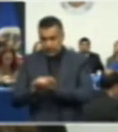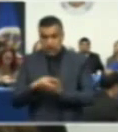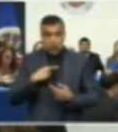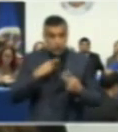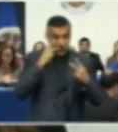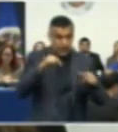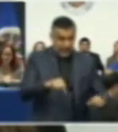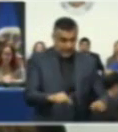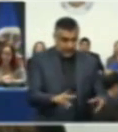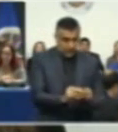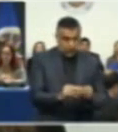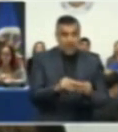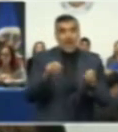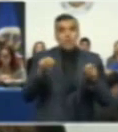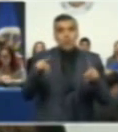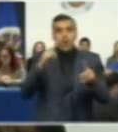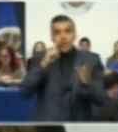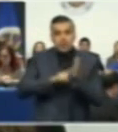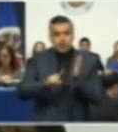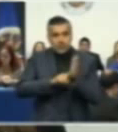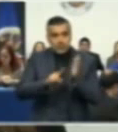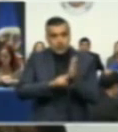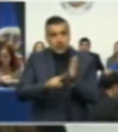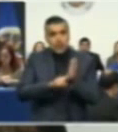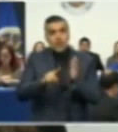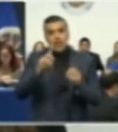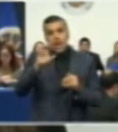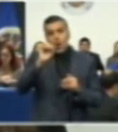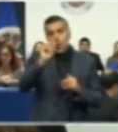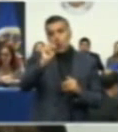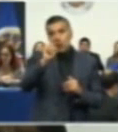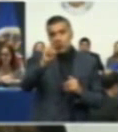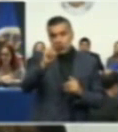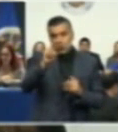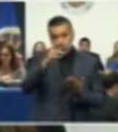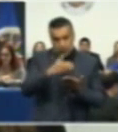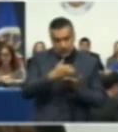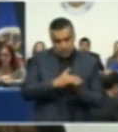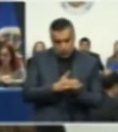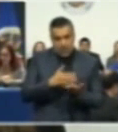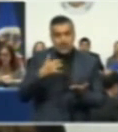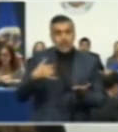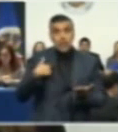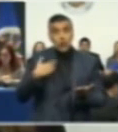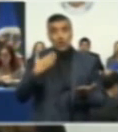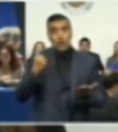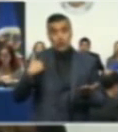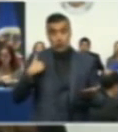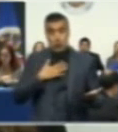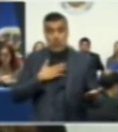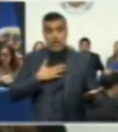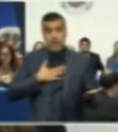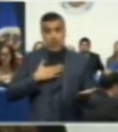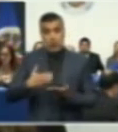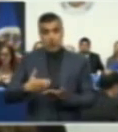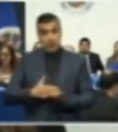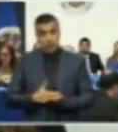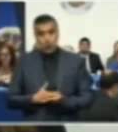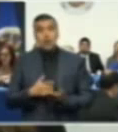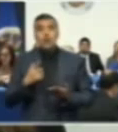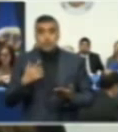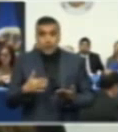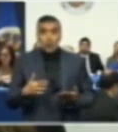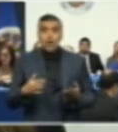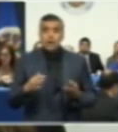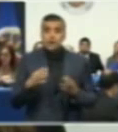to explore really the scope of the UN Convention, and I don't want to forget our own convention, but it